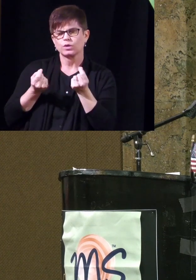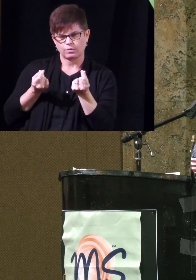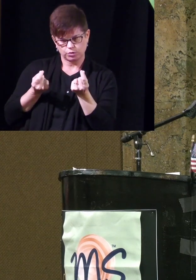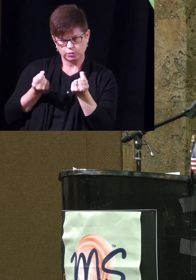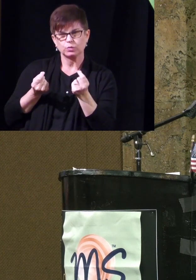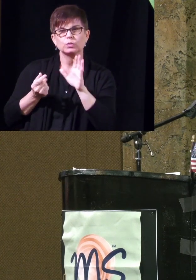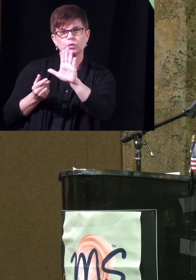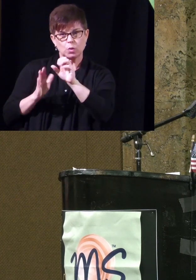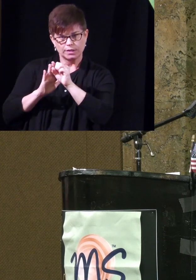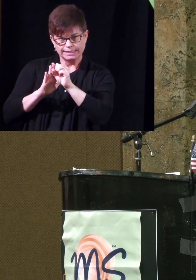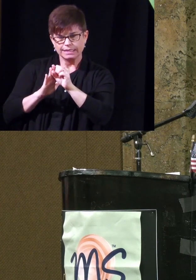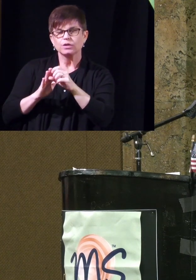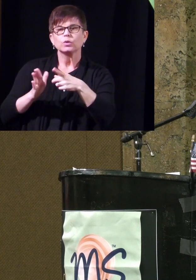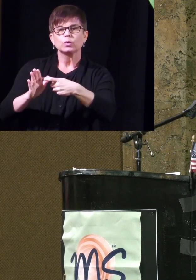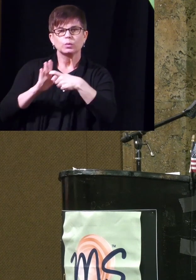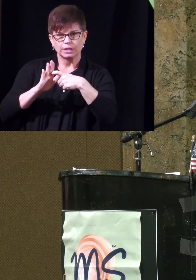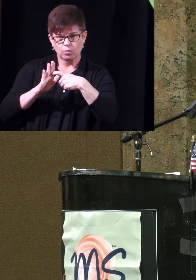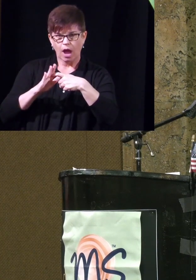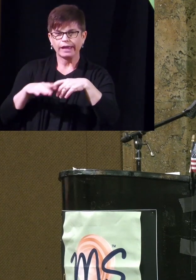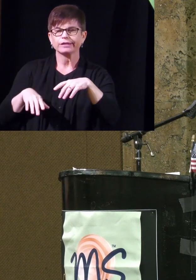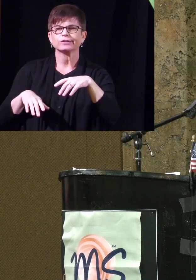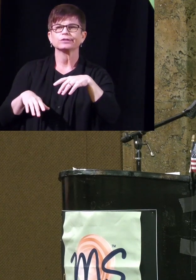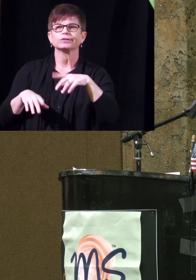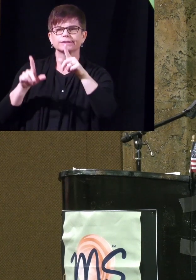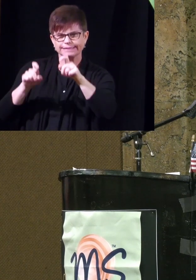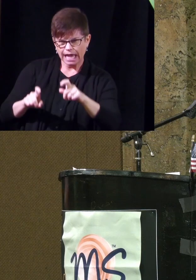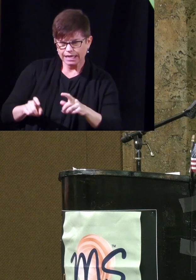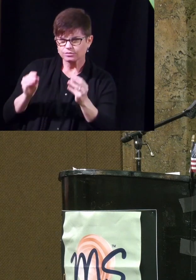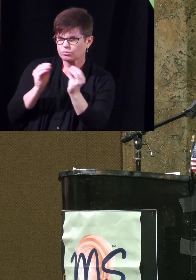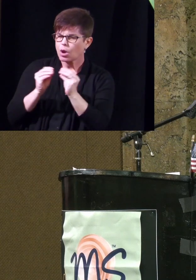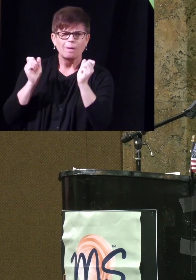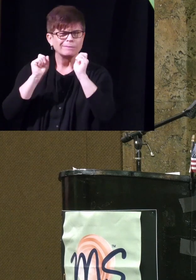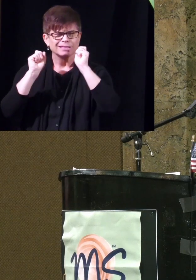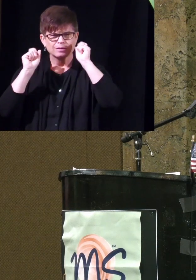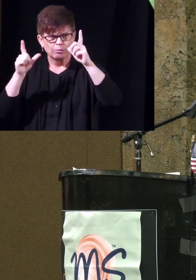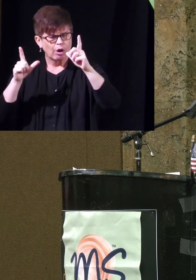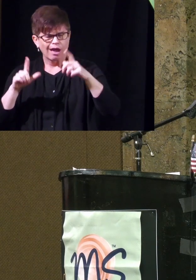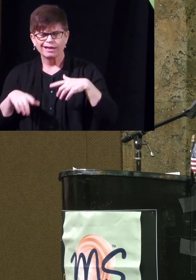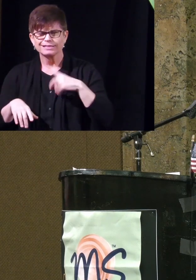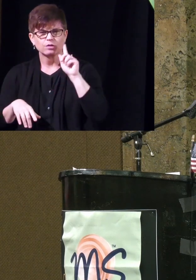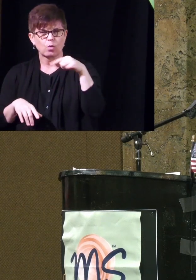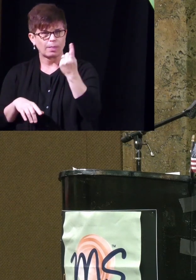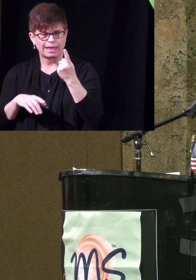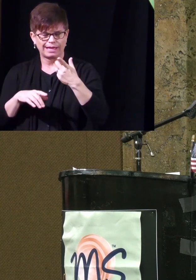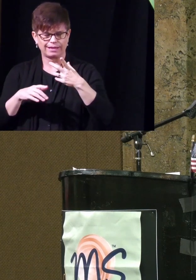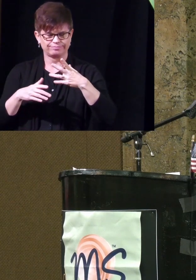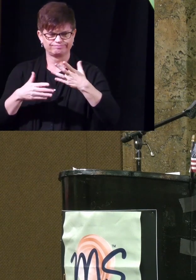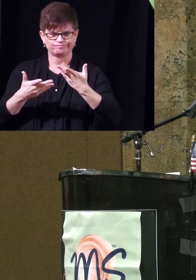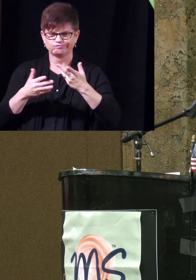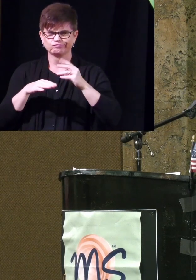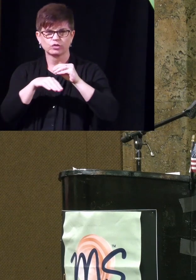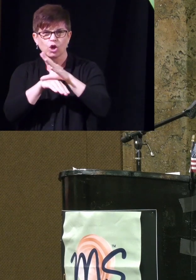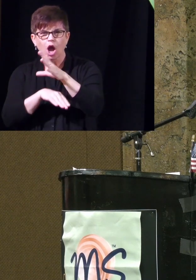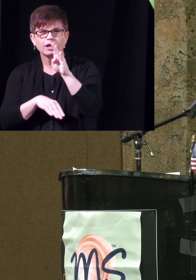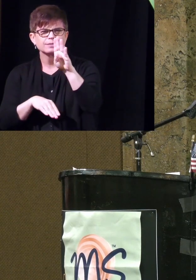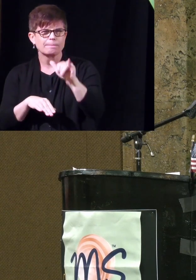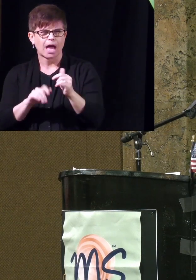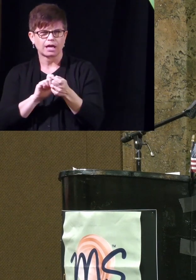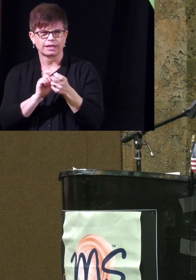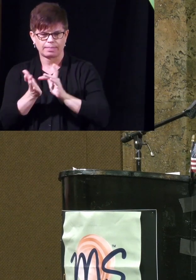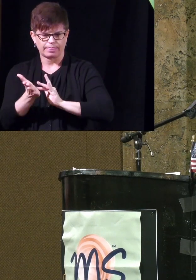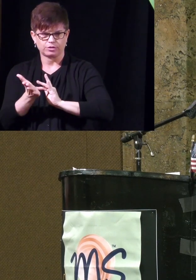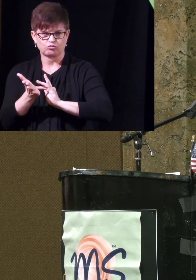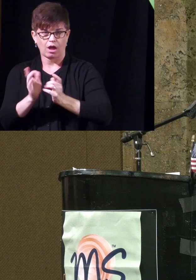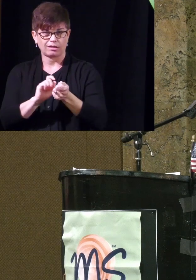require evaluation. I would be very surprised if there would be a change just based on the switch, because the drugs work on an identical pathway. But